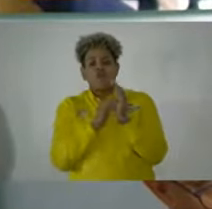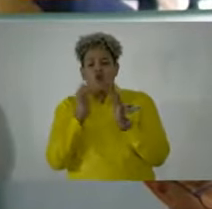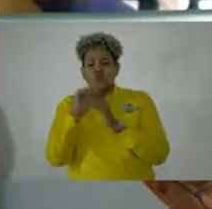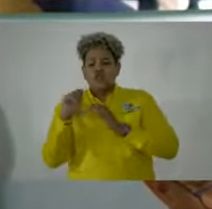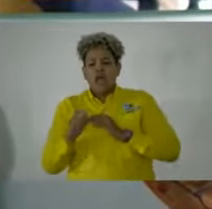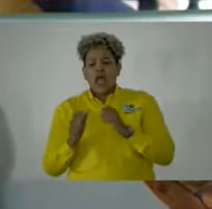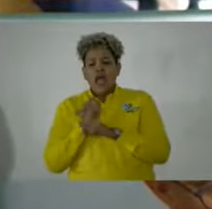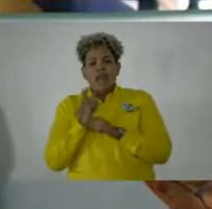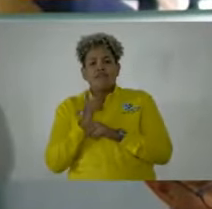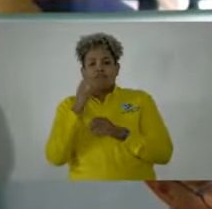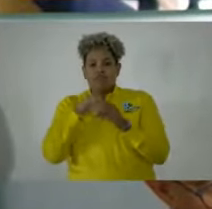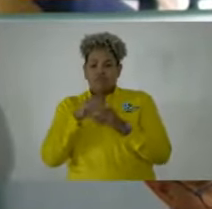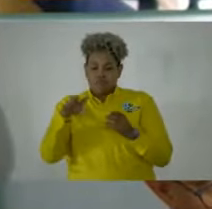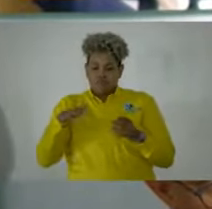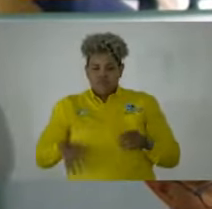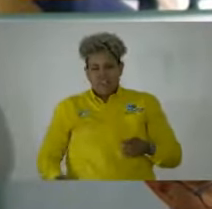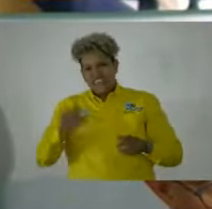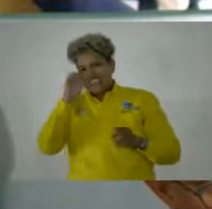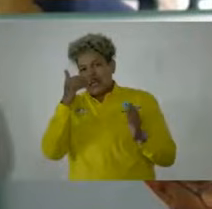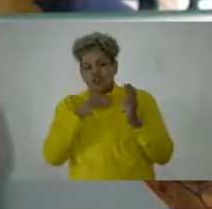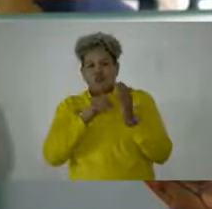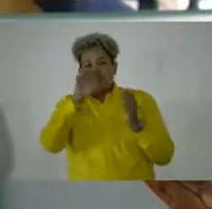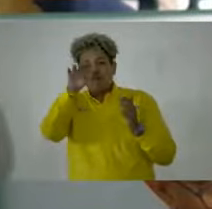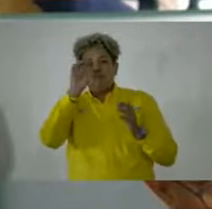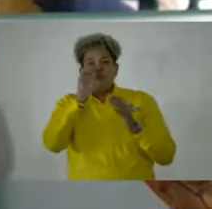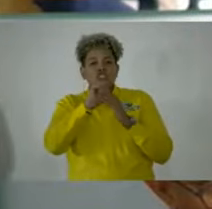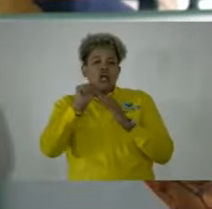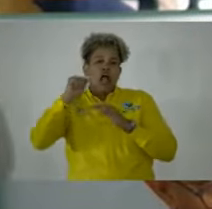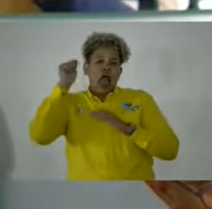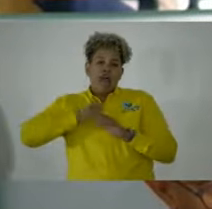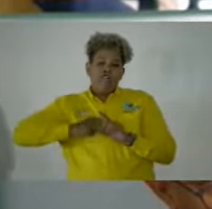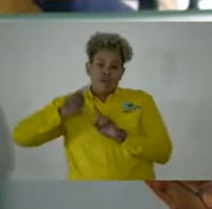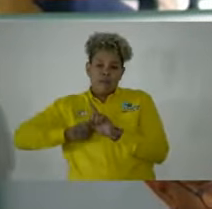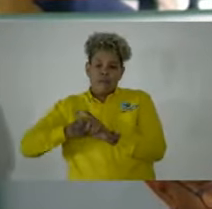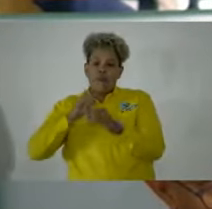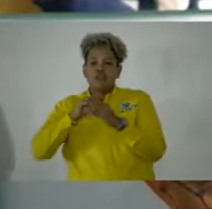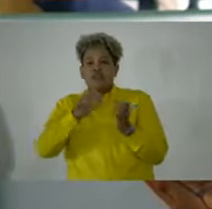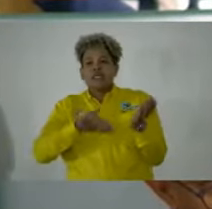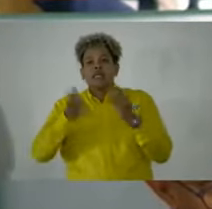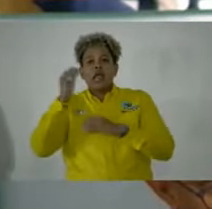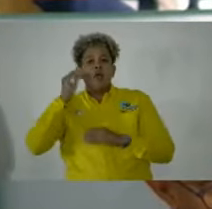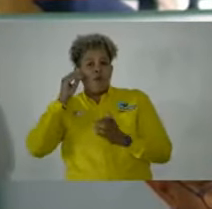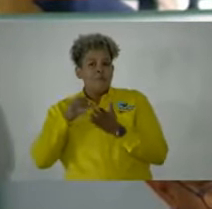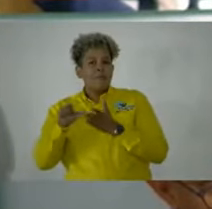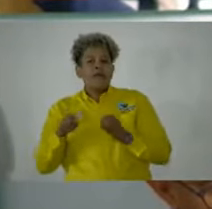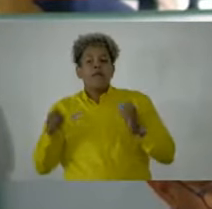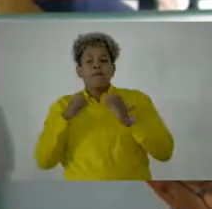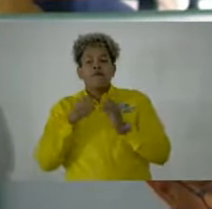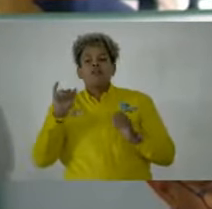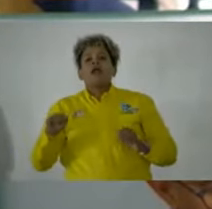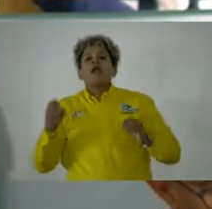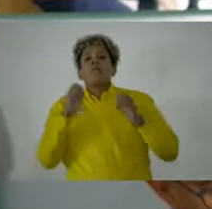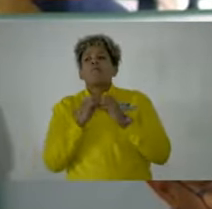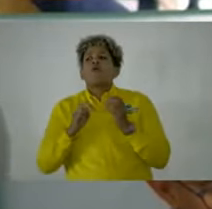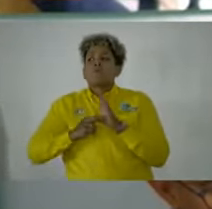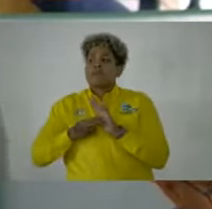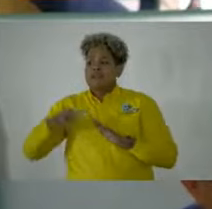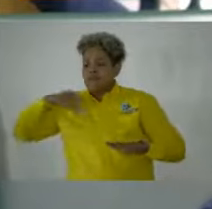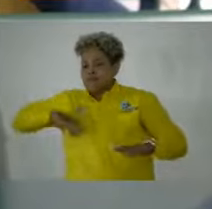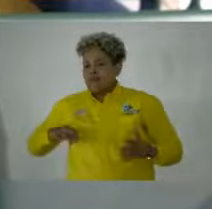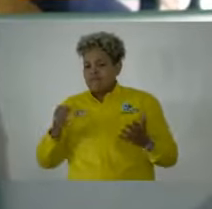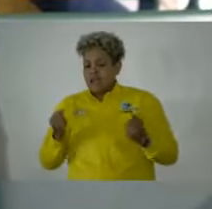$125,000 per year in their pockets, $10,400 per month in their take-home pay. And that would be a more meaningful